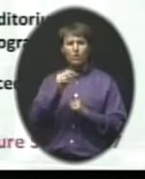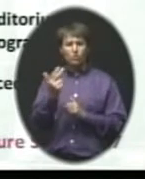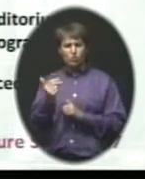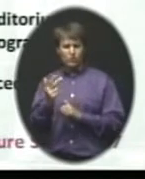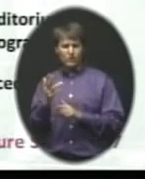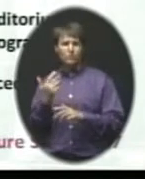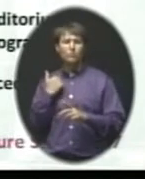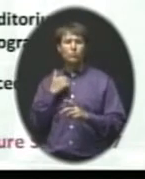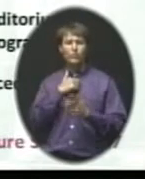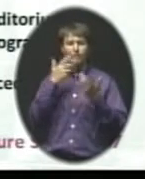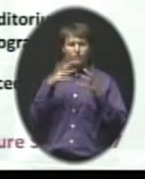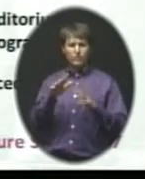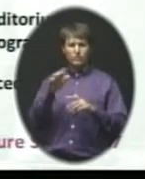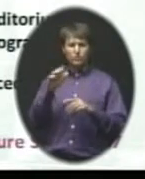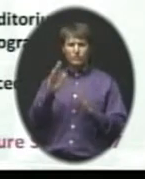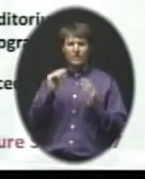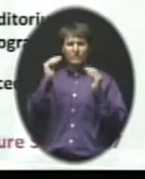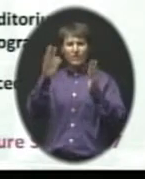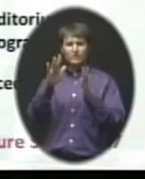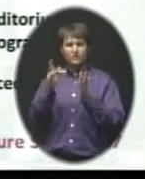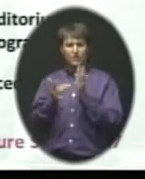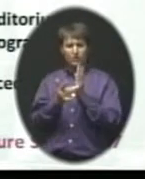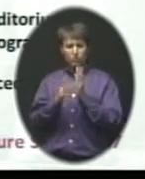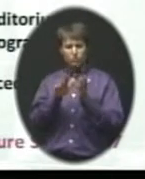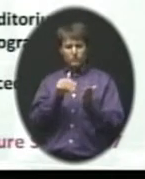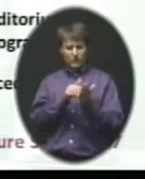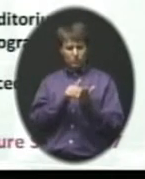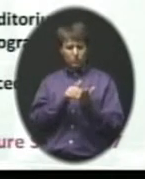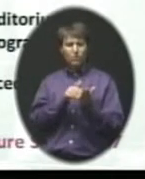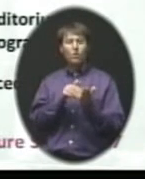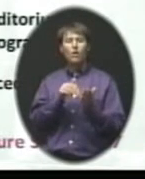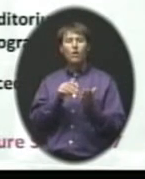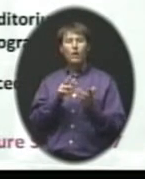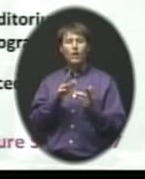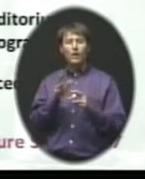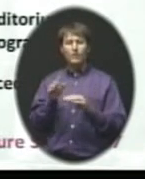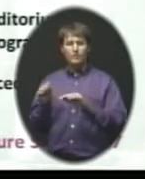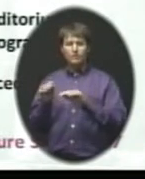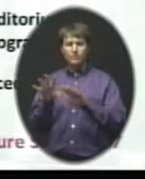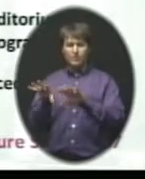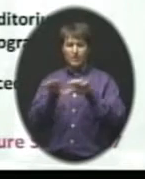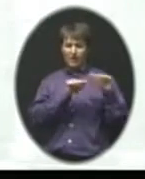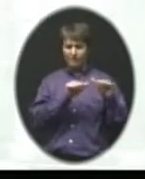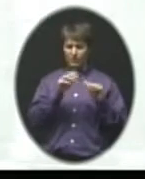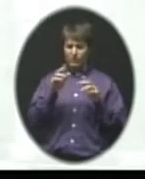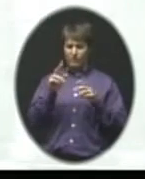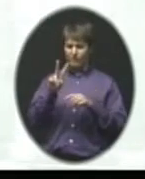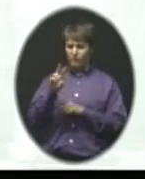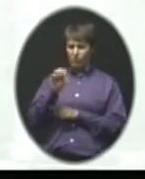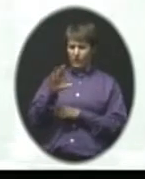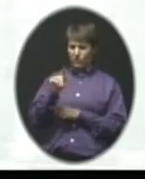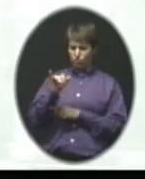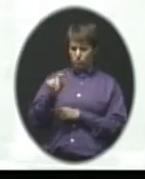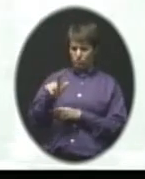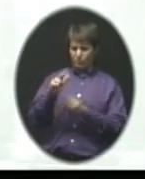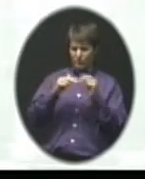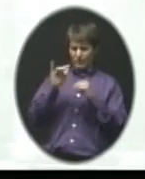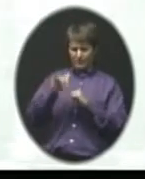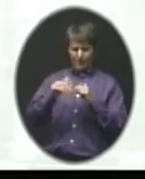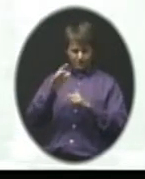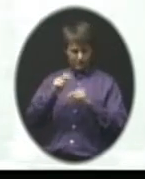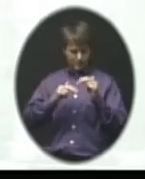completed work on our Advanced Technical Center and vacated the vocational building on that complex. But at the same time, we